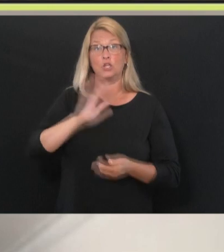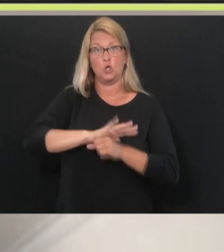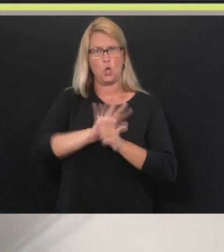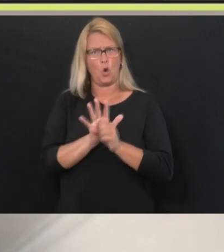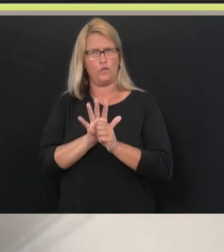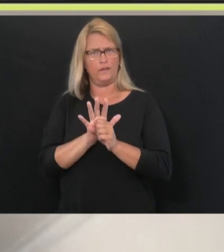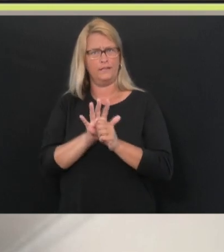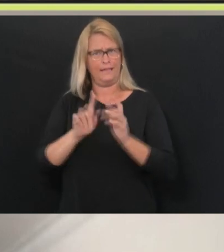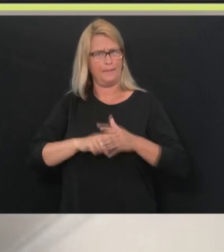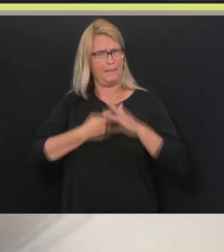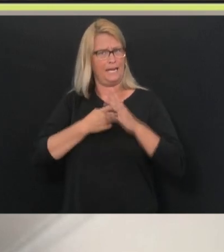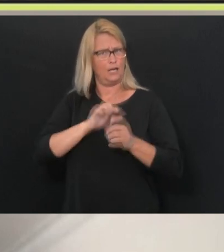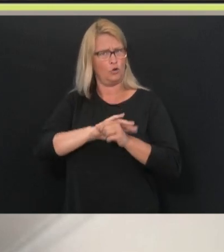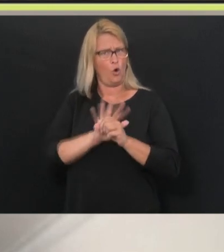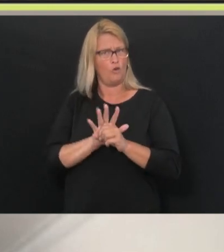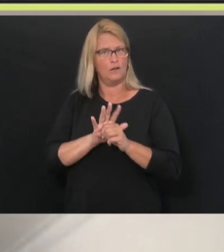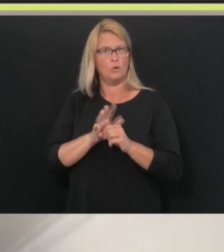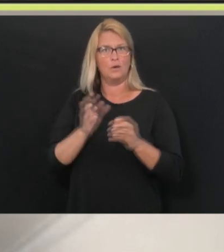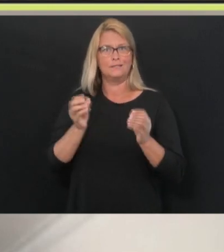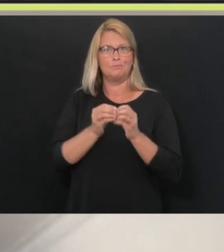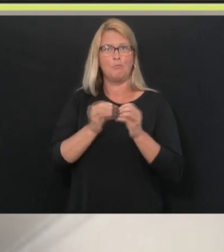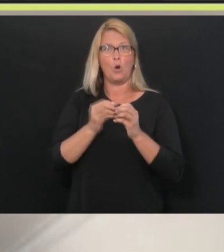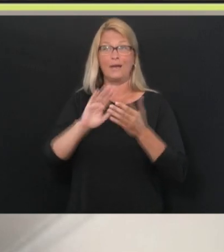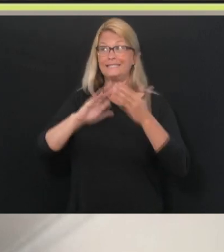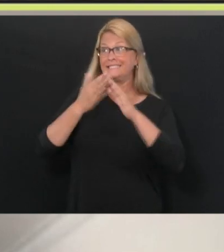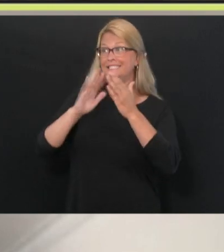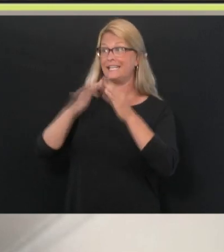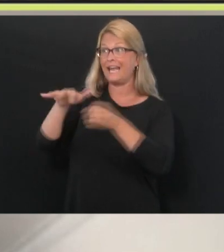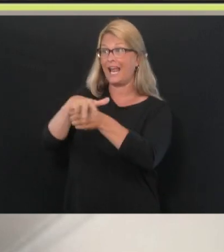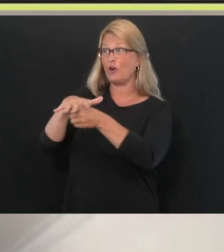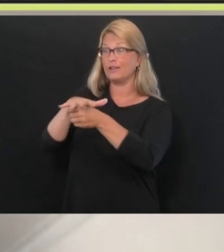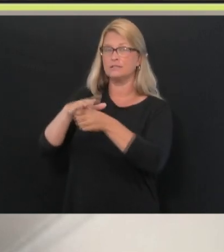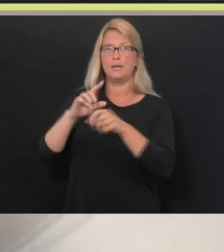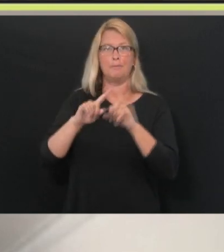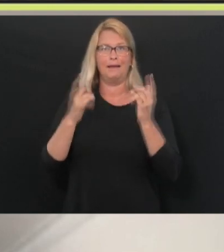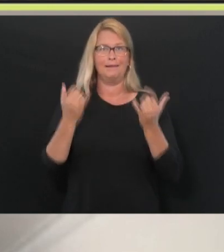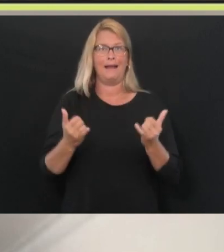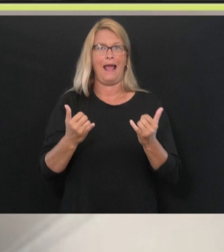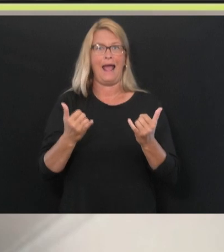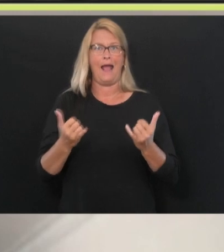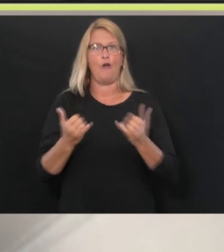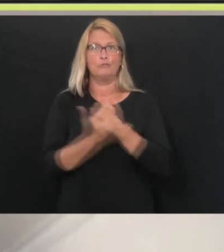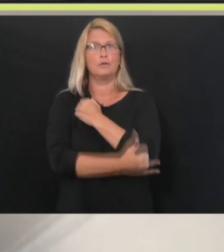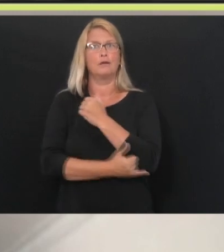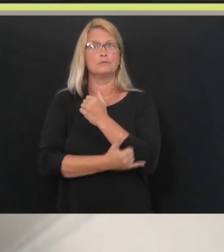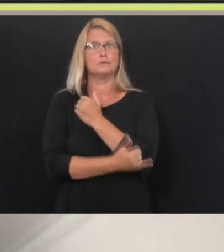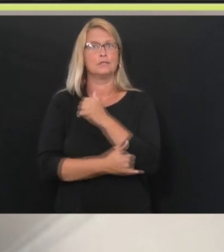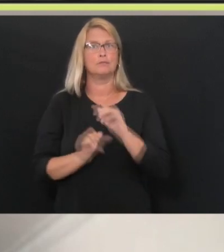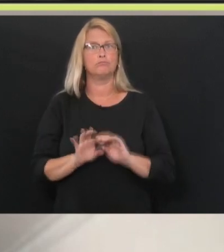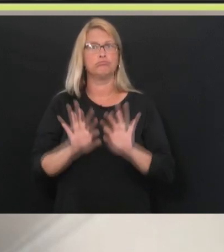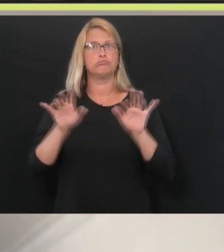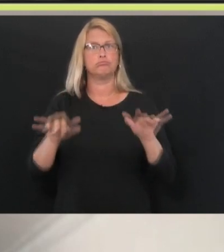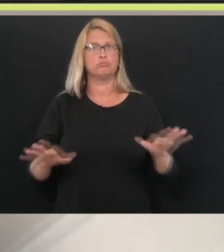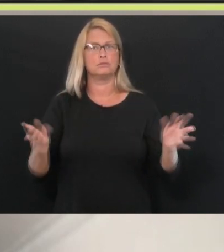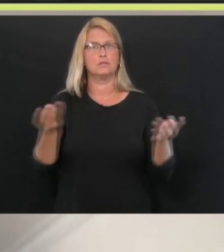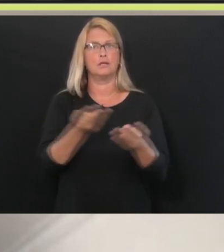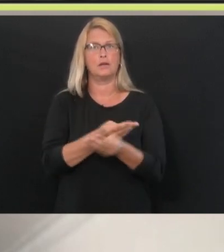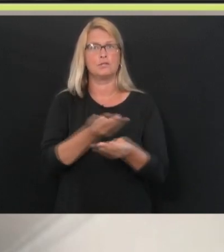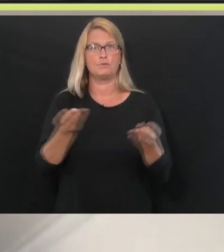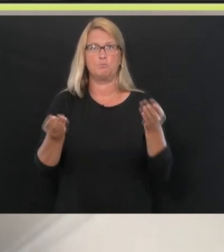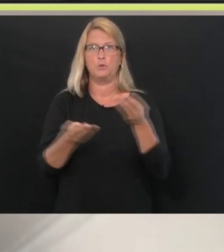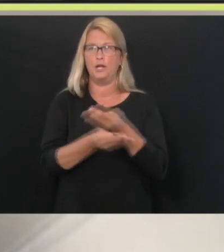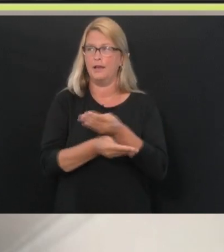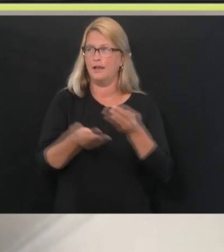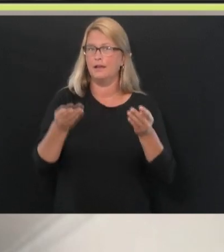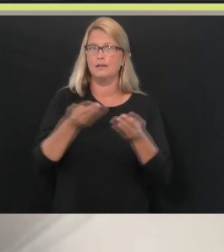America and rural centers. What we find is that spread is brought in from the community, even though we see it in